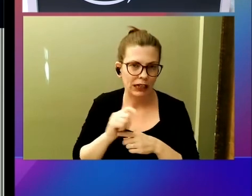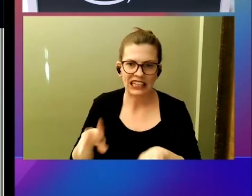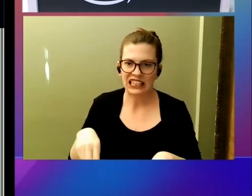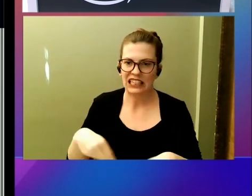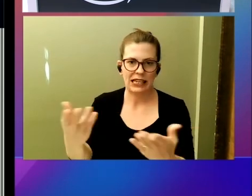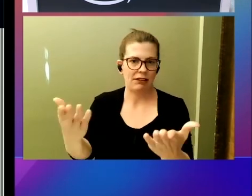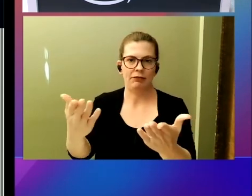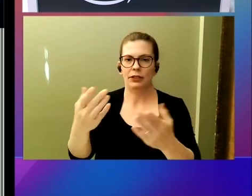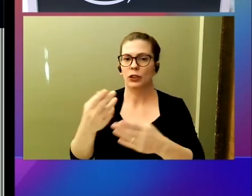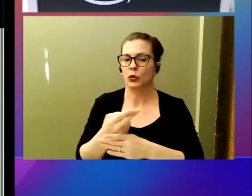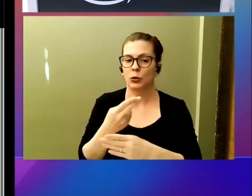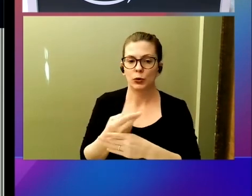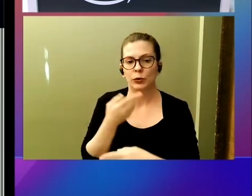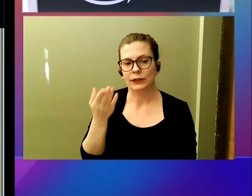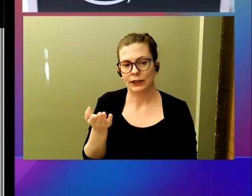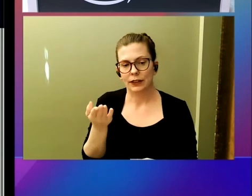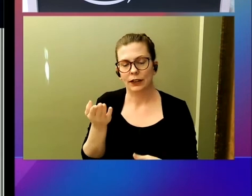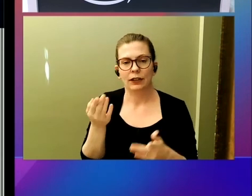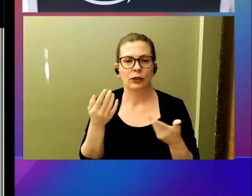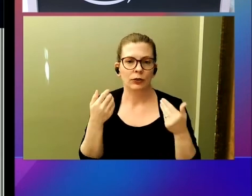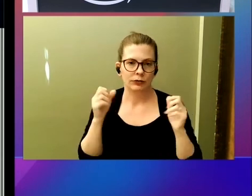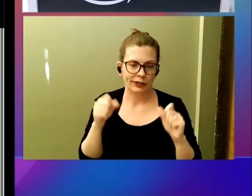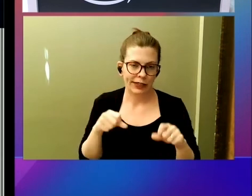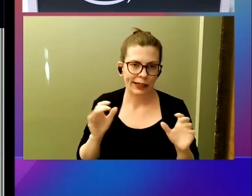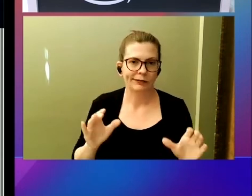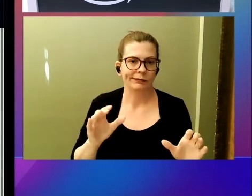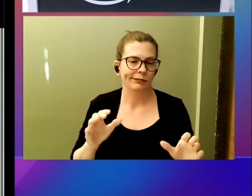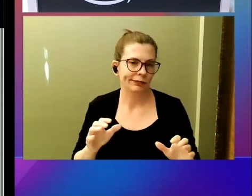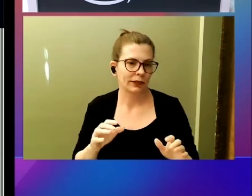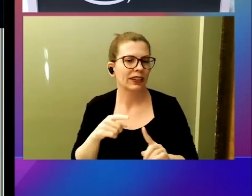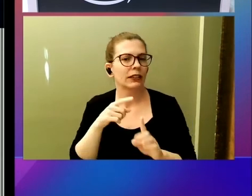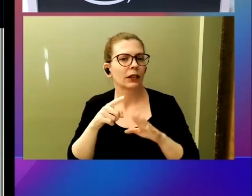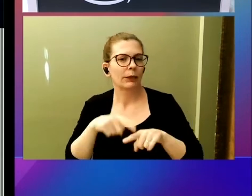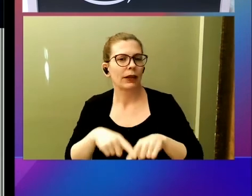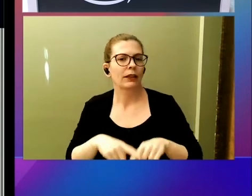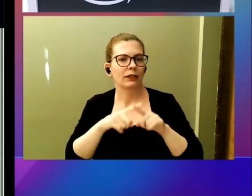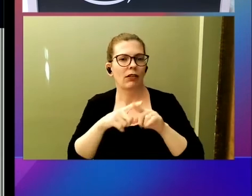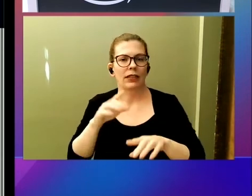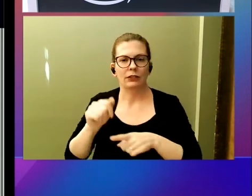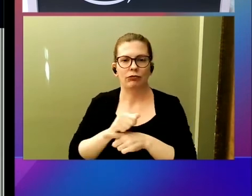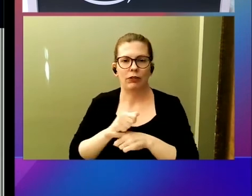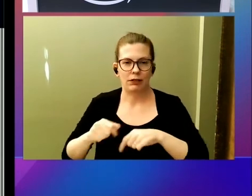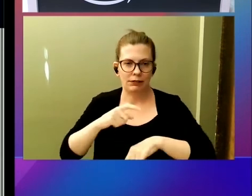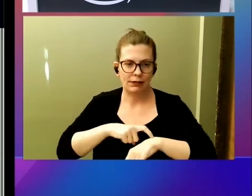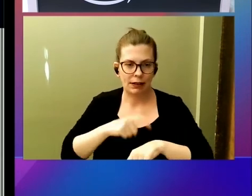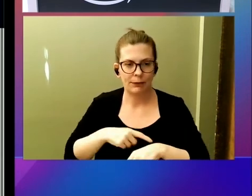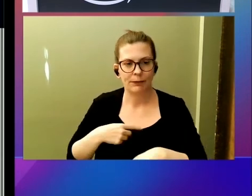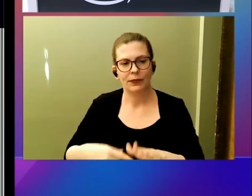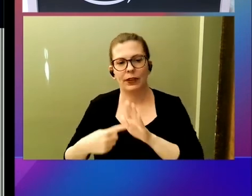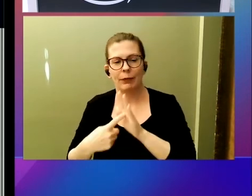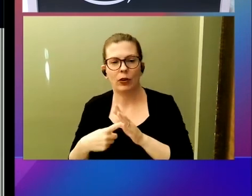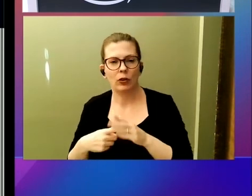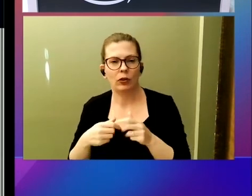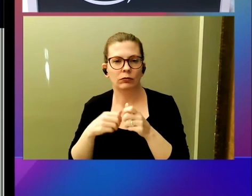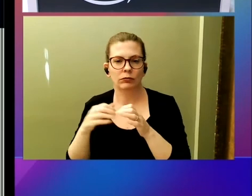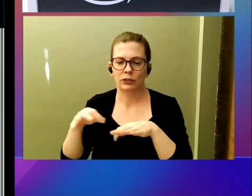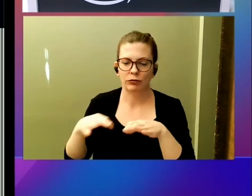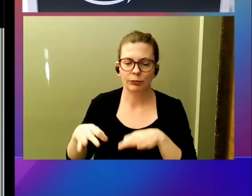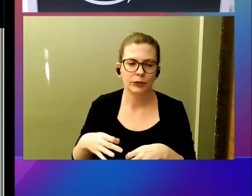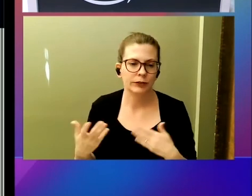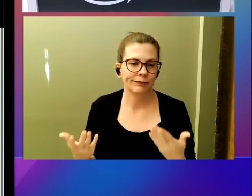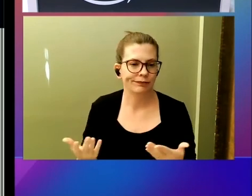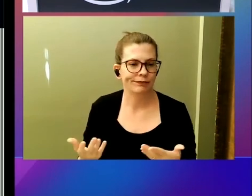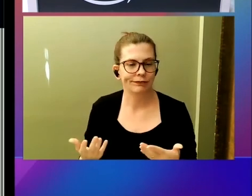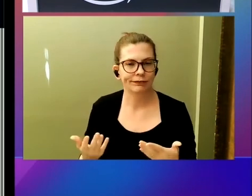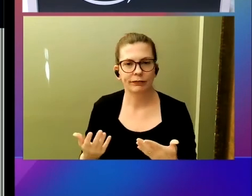here. Performance depends on the model training time. Model description in a way that basically they can